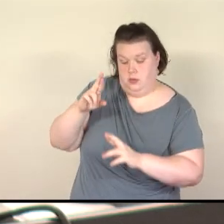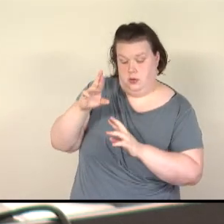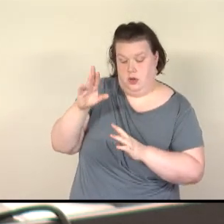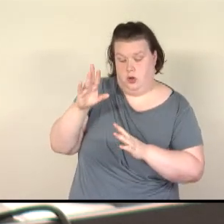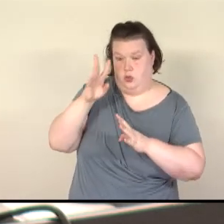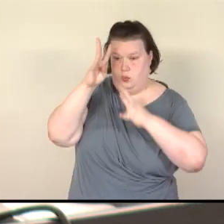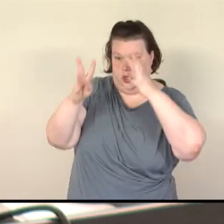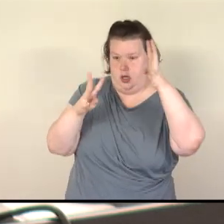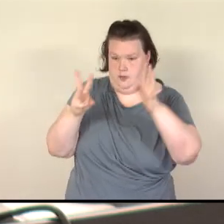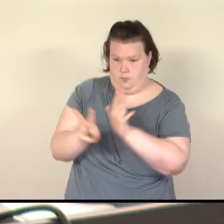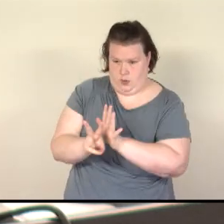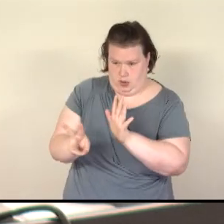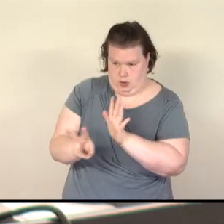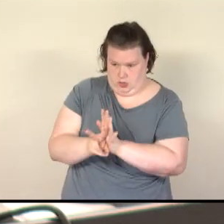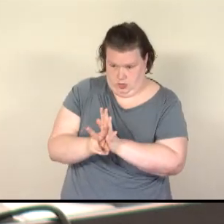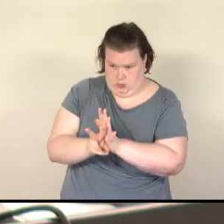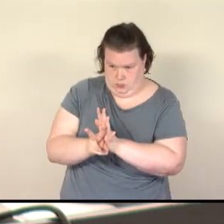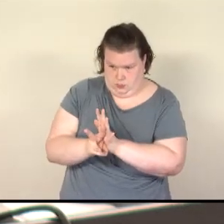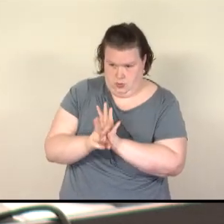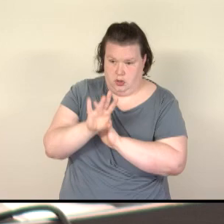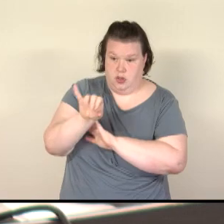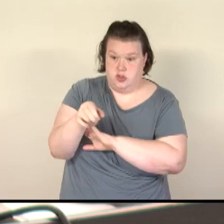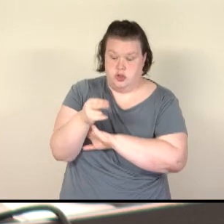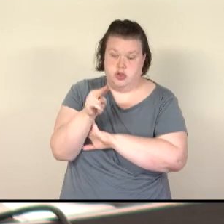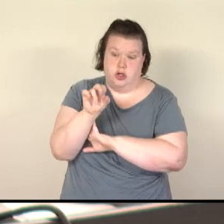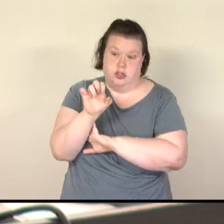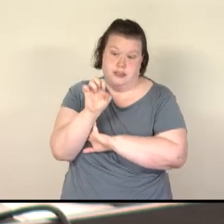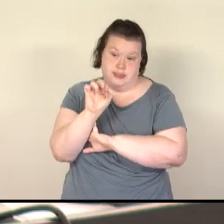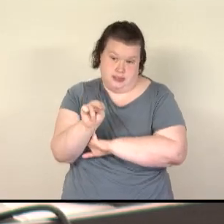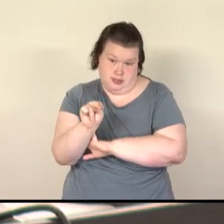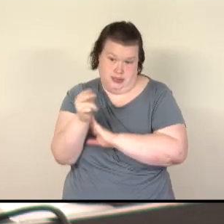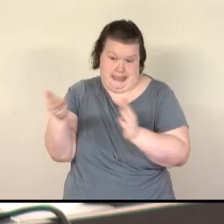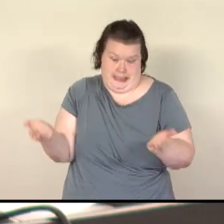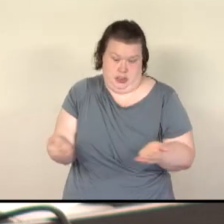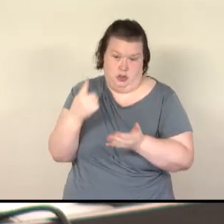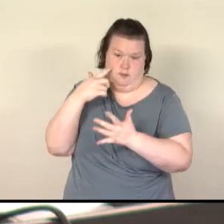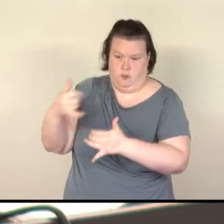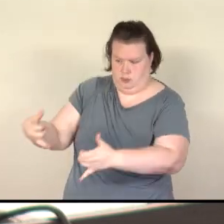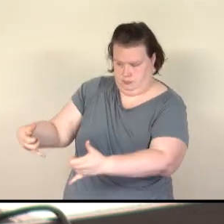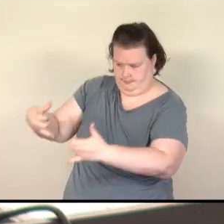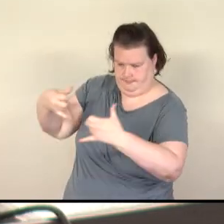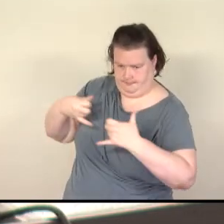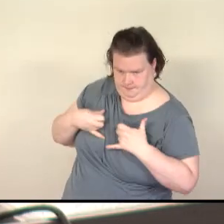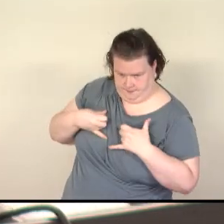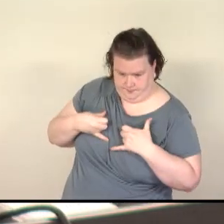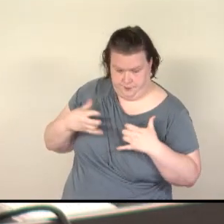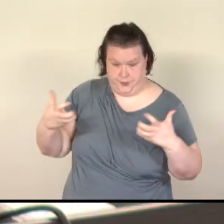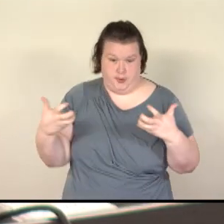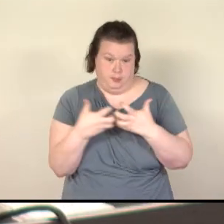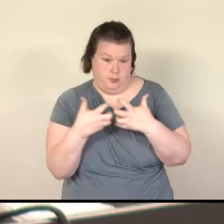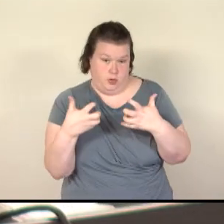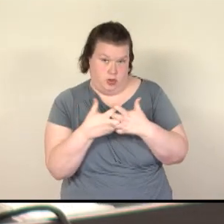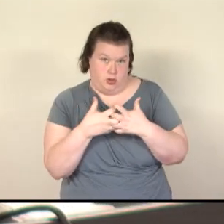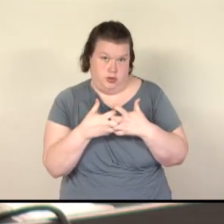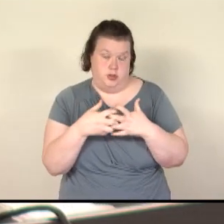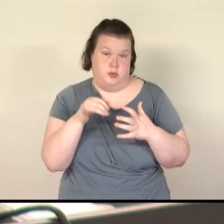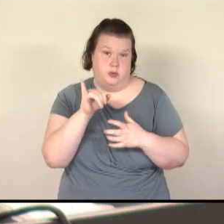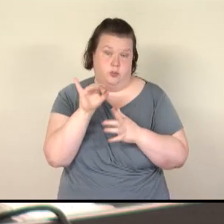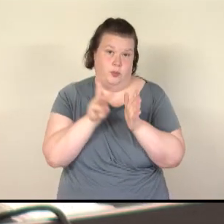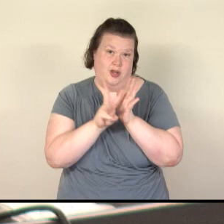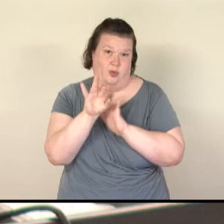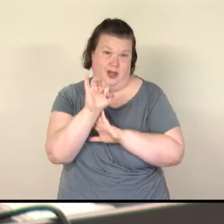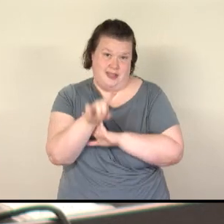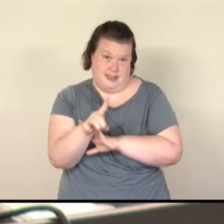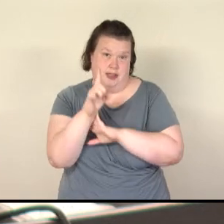Apprenticeship Program Director, is here to receive the award. Creative Waco partners directly with Waco ISD for Art Apprenticeship and